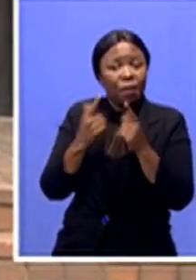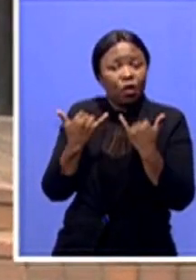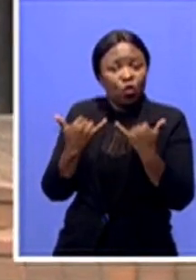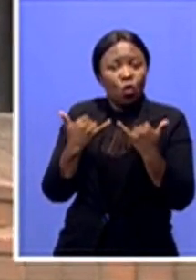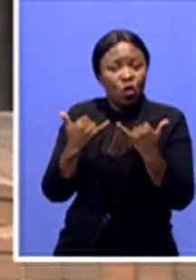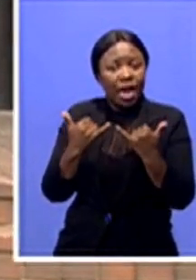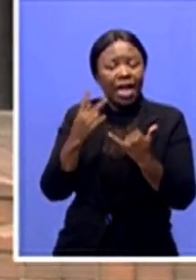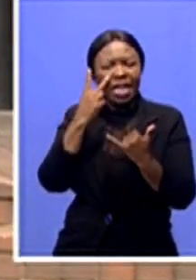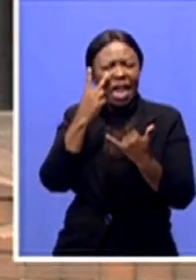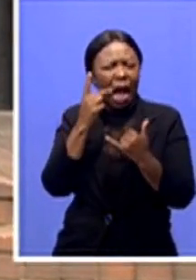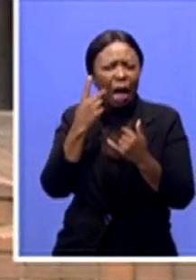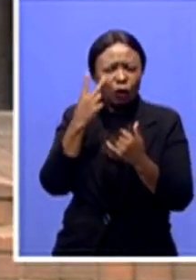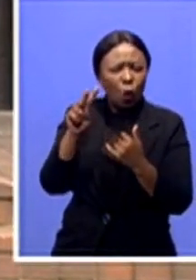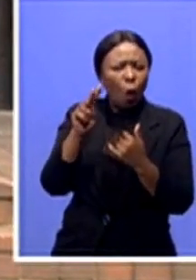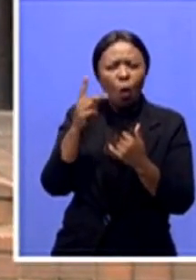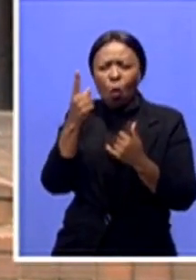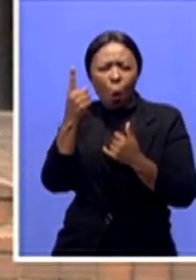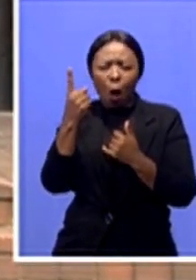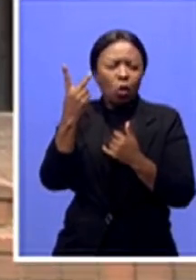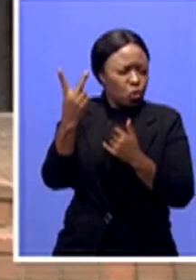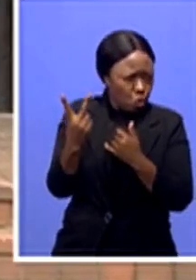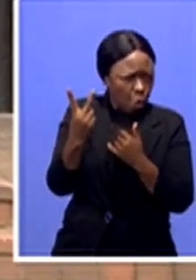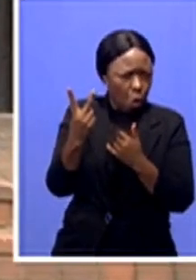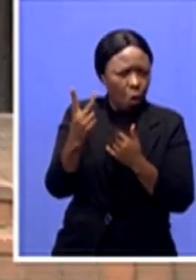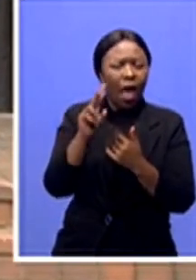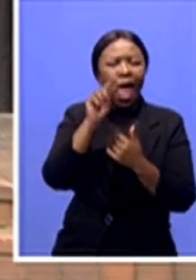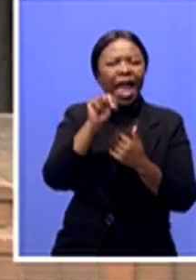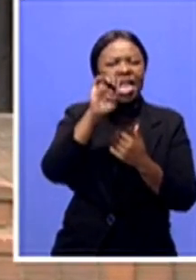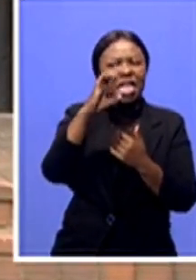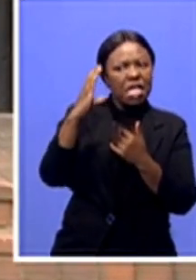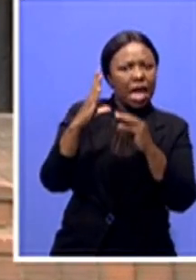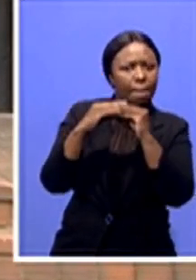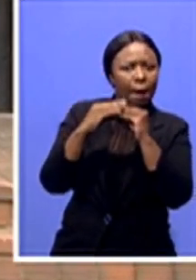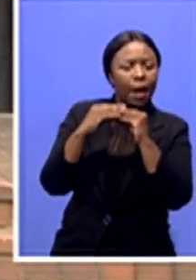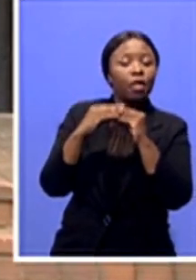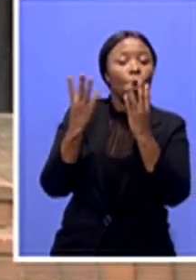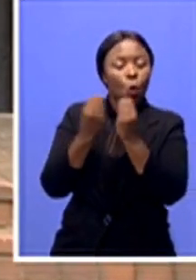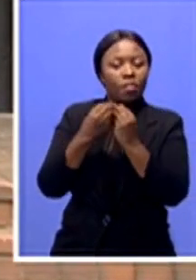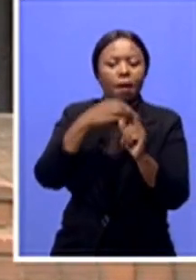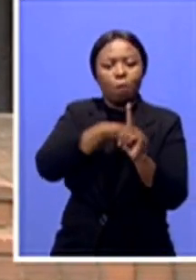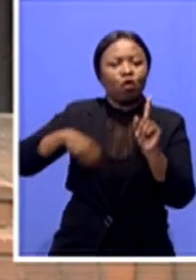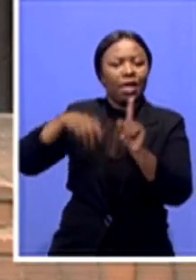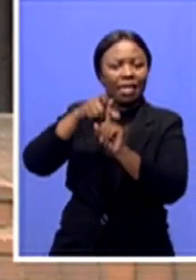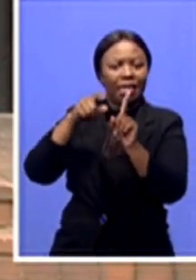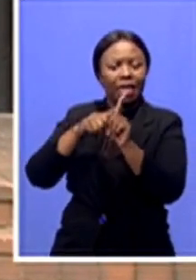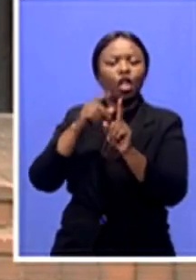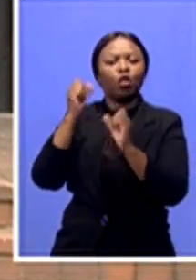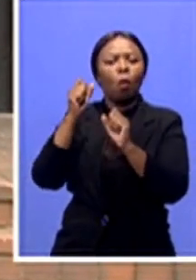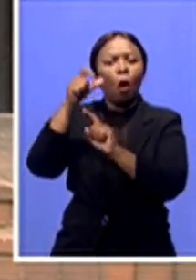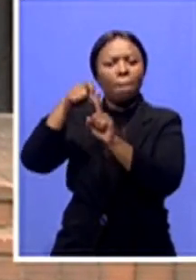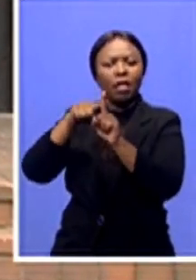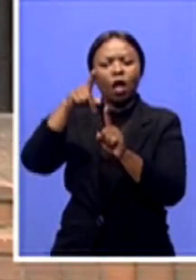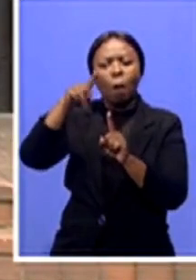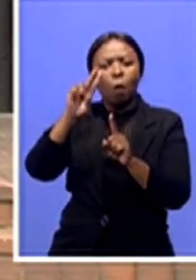two ANC NEC members here with the president of the ANC. It's the national spokesperson, Pulema Abe, it's the head of elections,